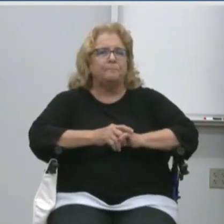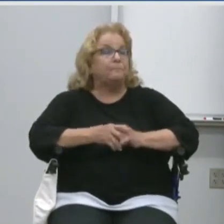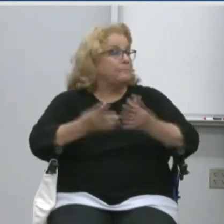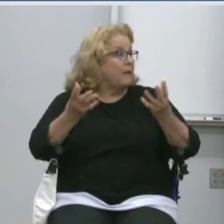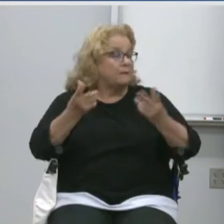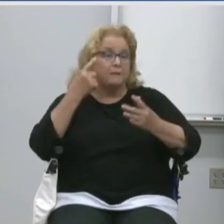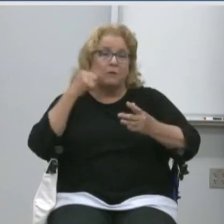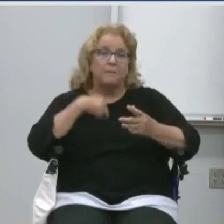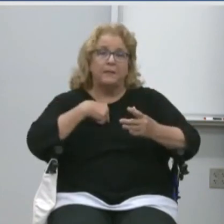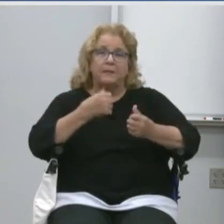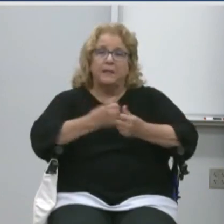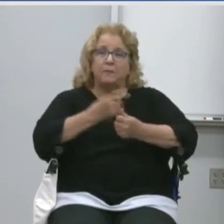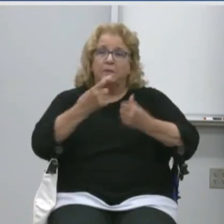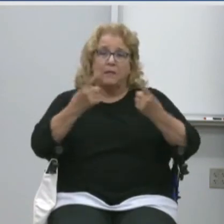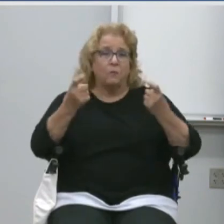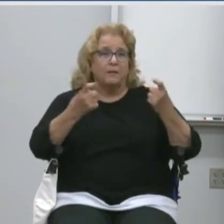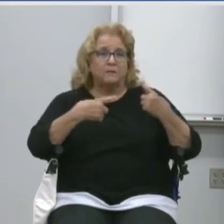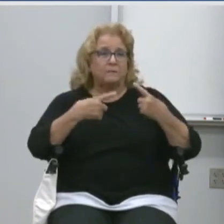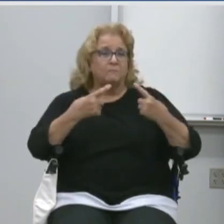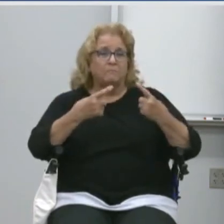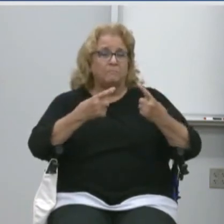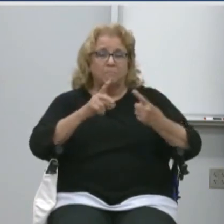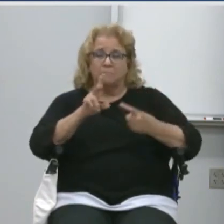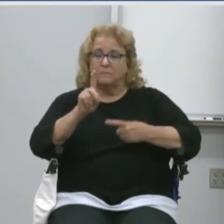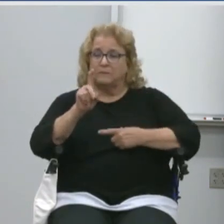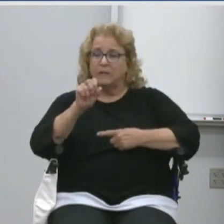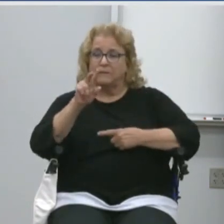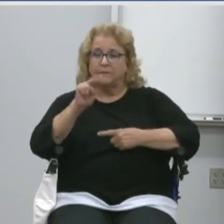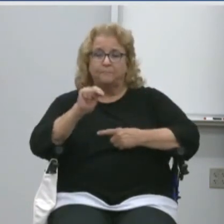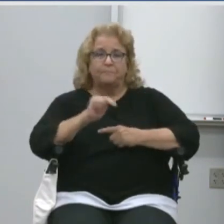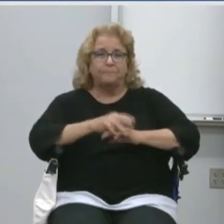That's it for me. If anybody has any questions, or Kevin, back to you.